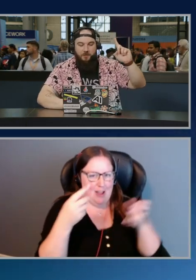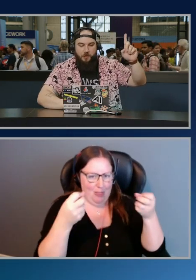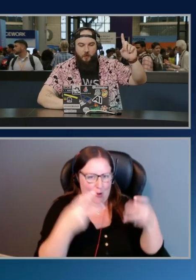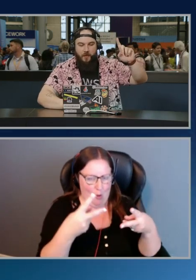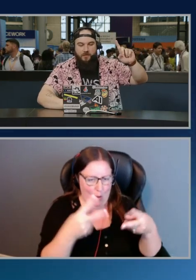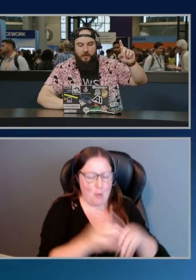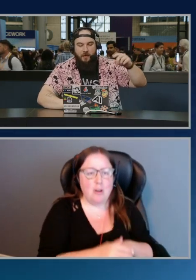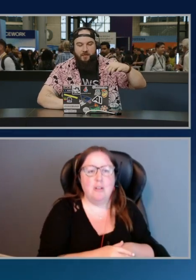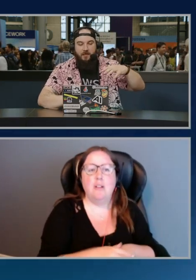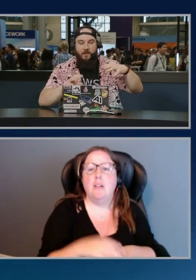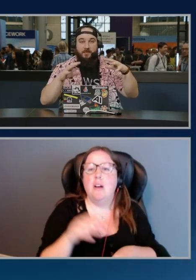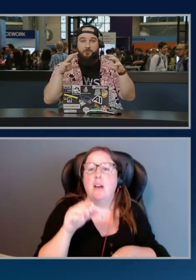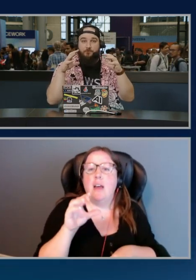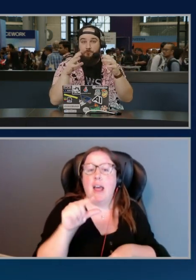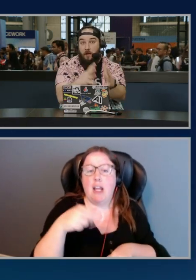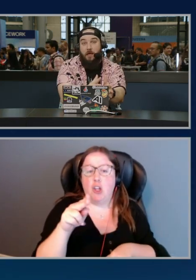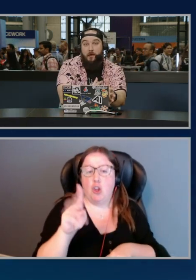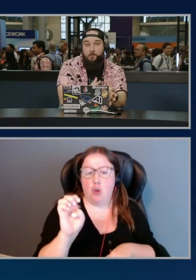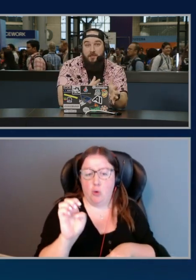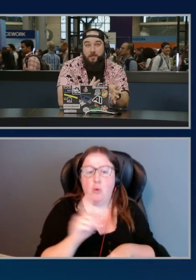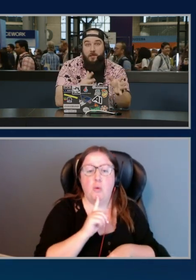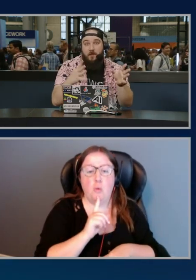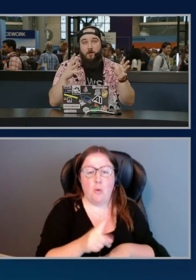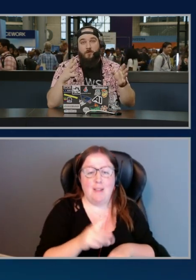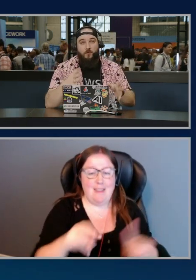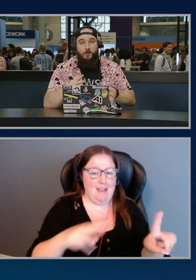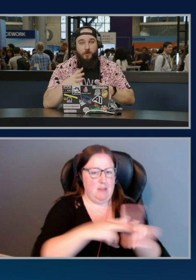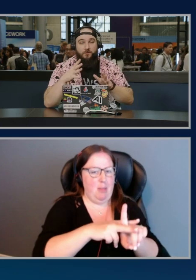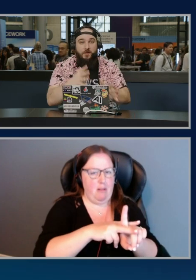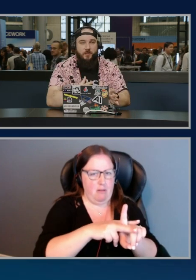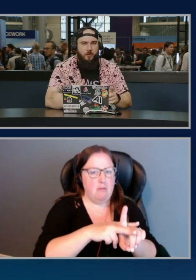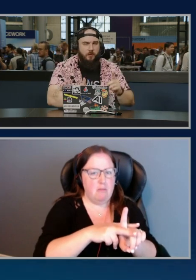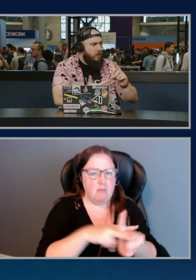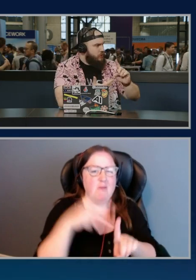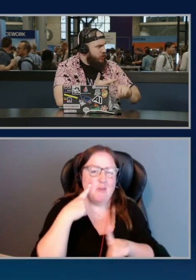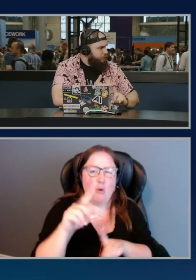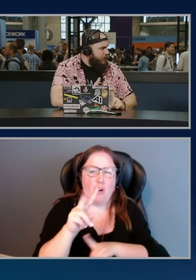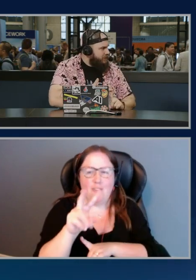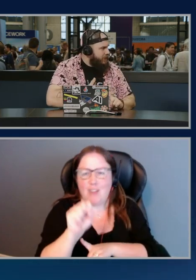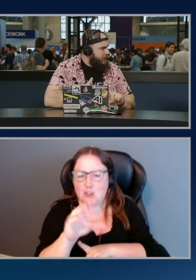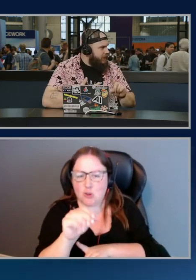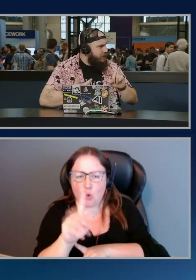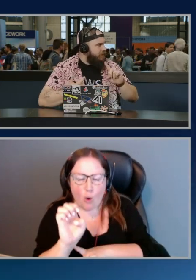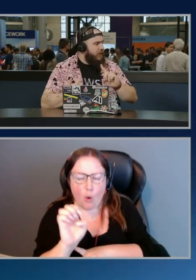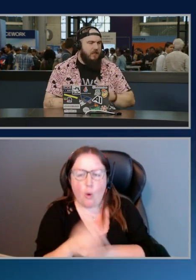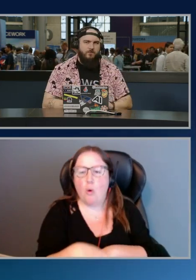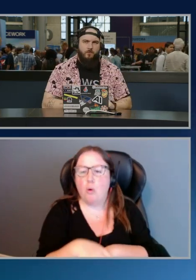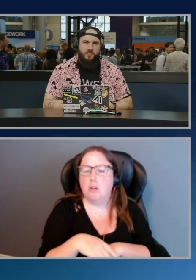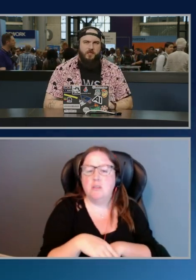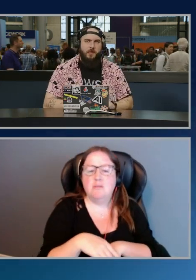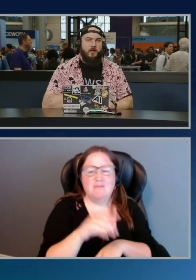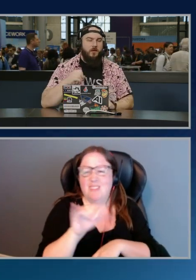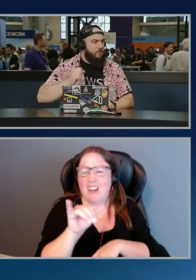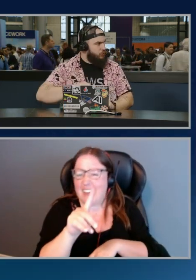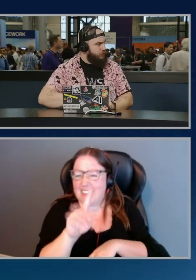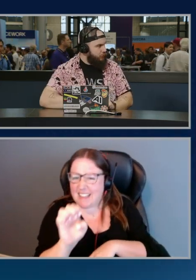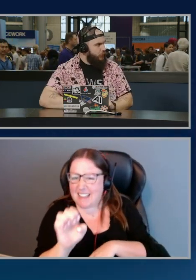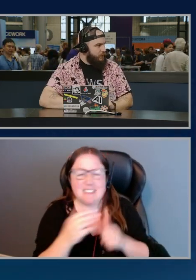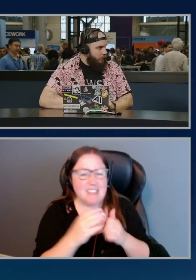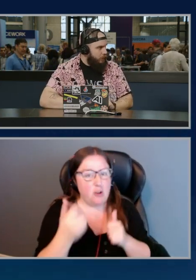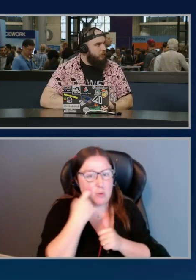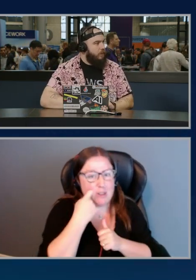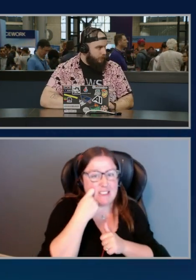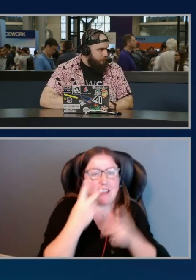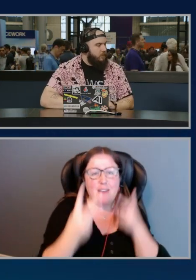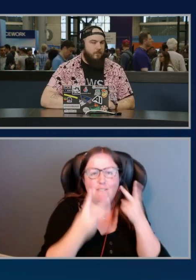the way, Amazon Q is a plugin basically for your VS Code, JetBrains IDEs, and I think from recently Visual Studio